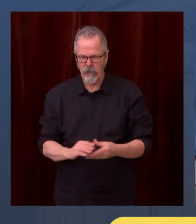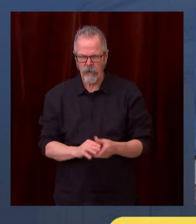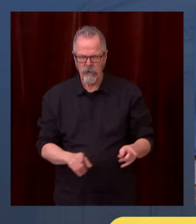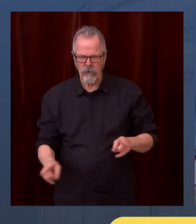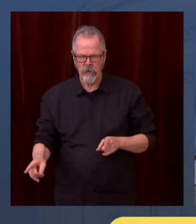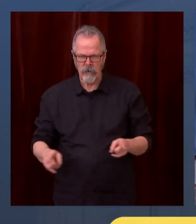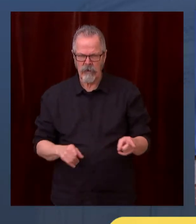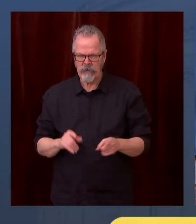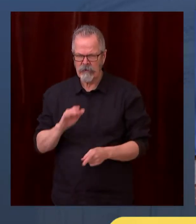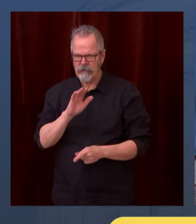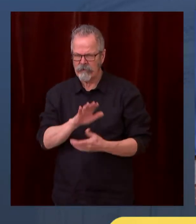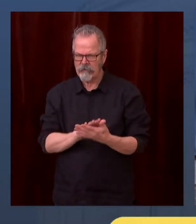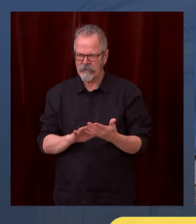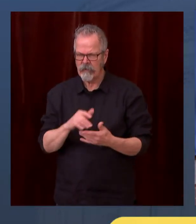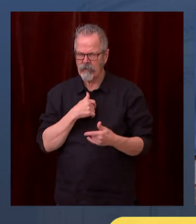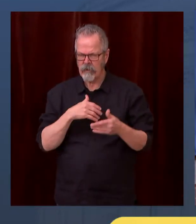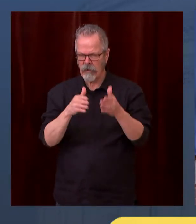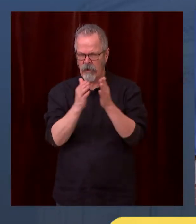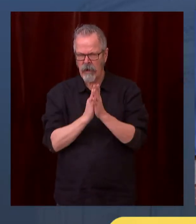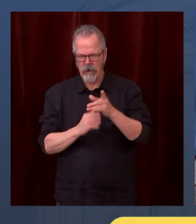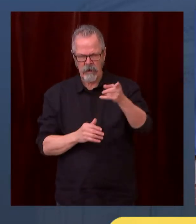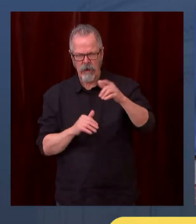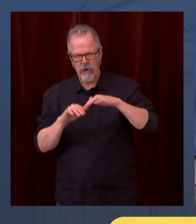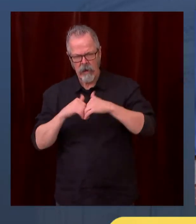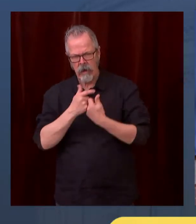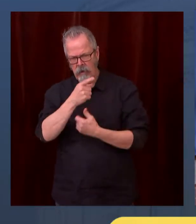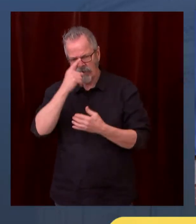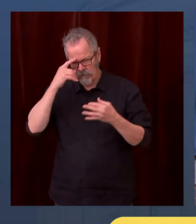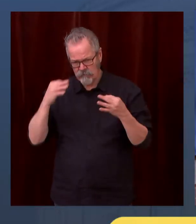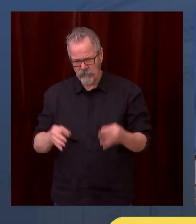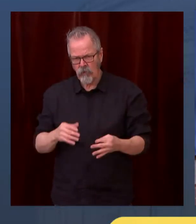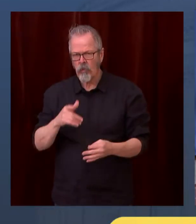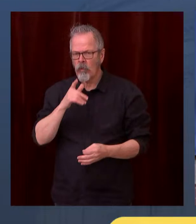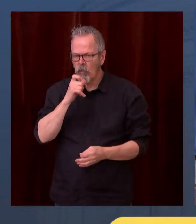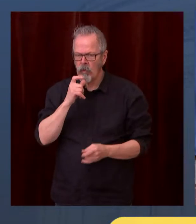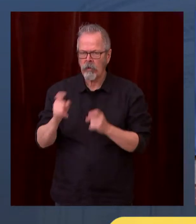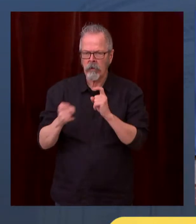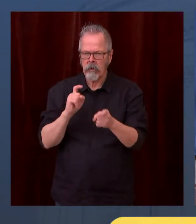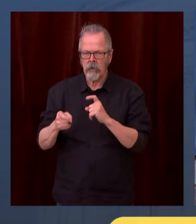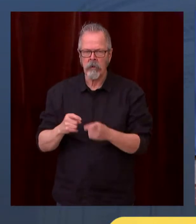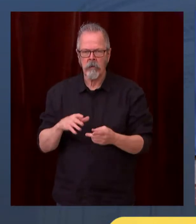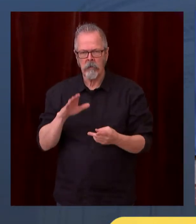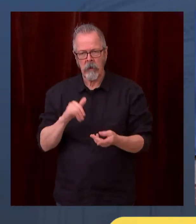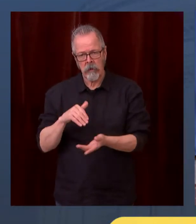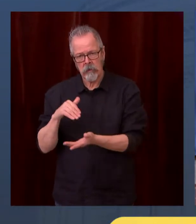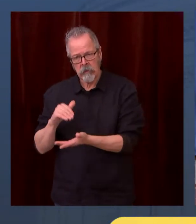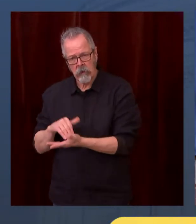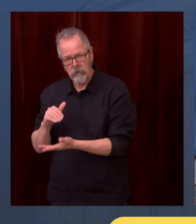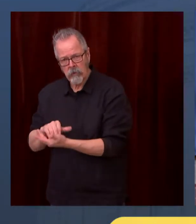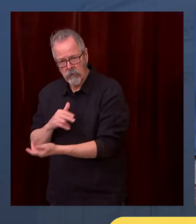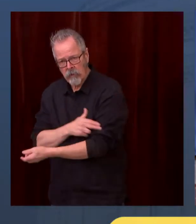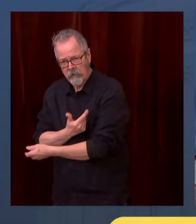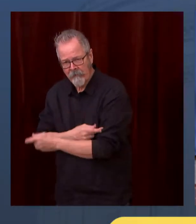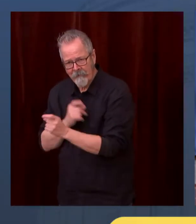and asking the department how the department is making decisions about which enrolled providers receive the vaccine and the quantity they receive. Can you